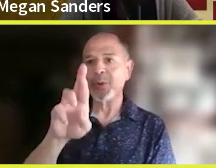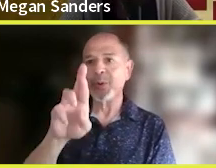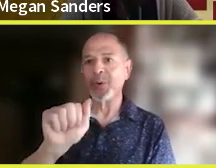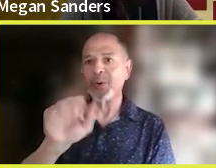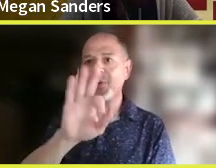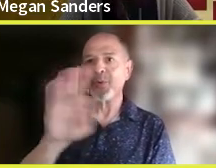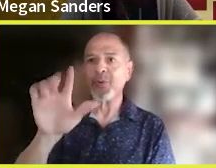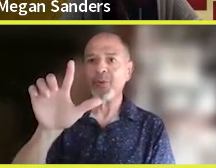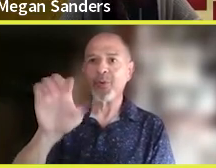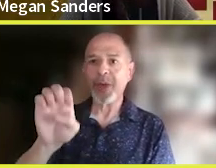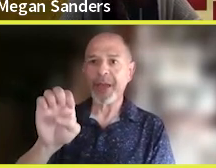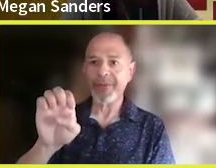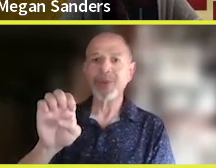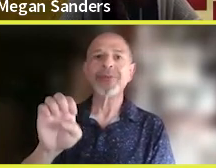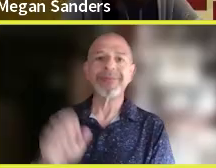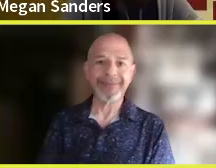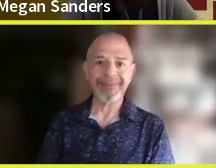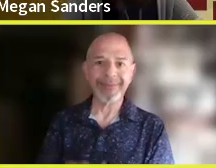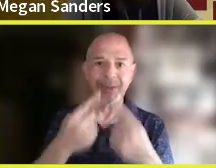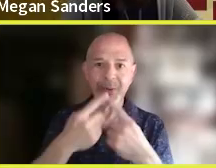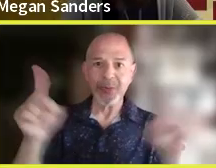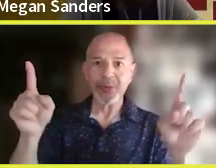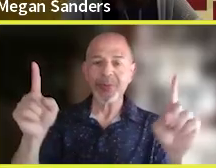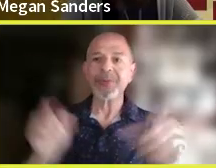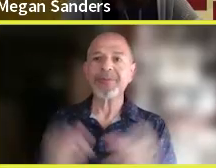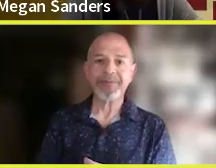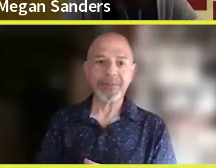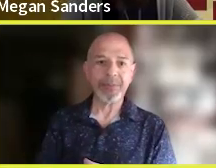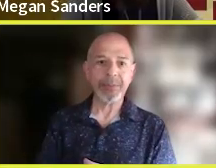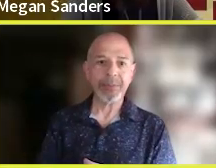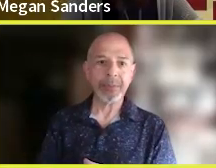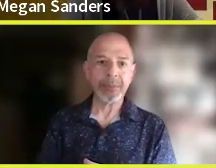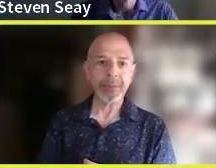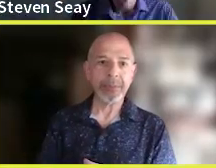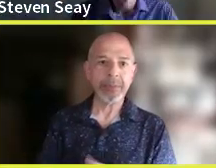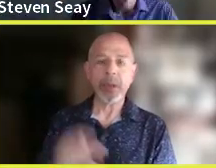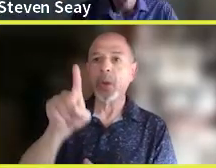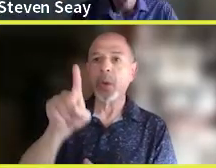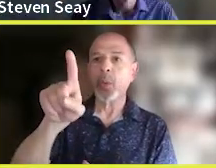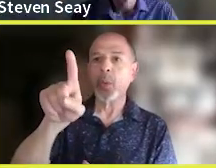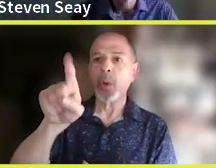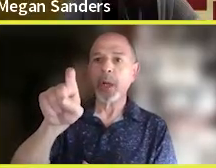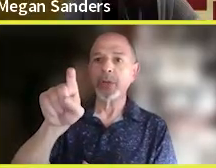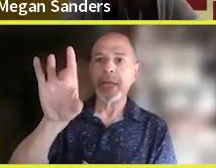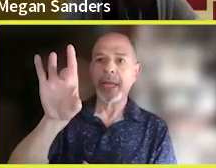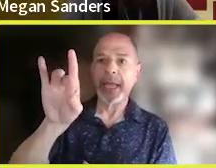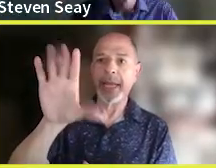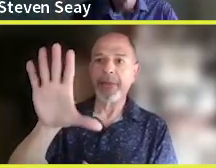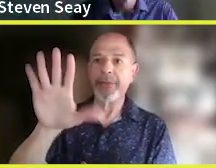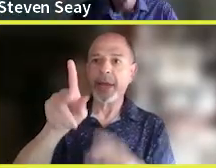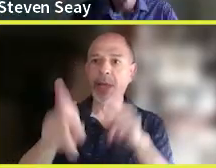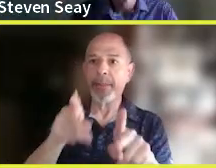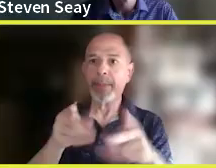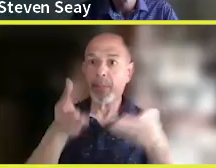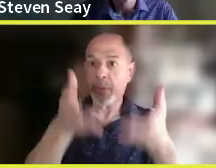dance was on day 2 with 125 people in attendance. Everyone had a great time thanks to some amazing